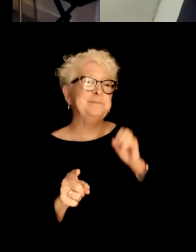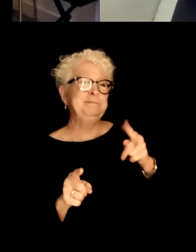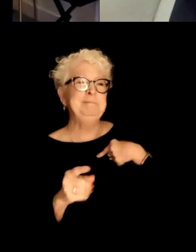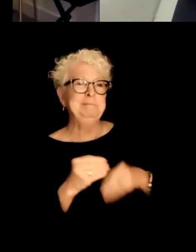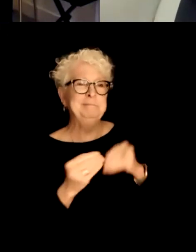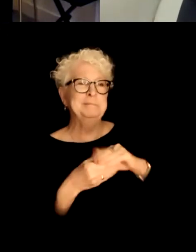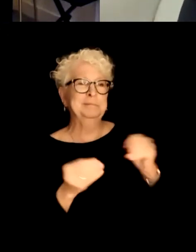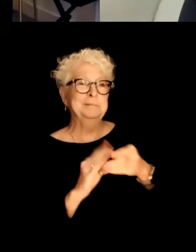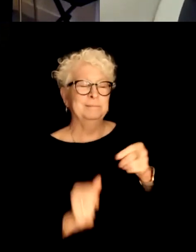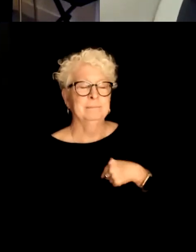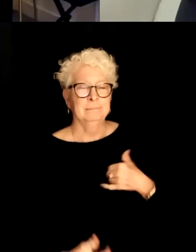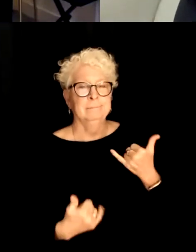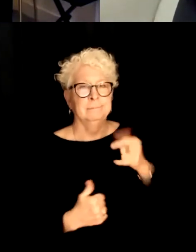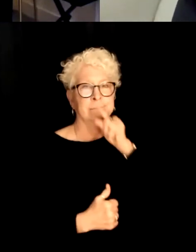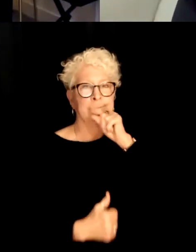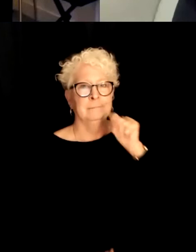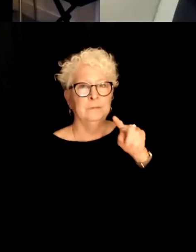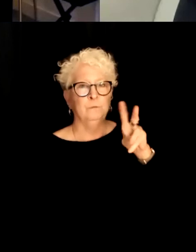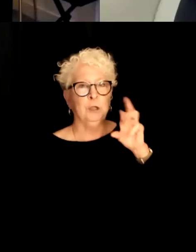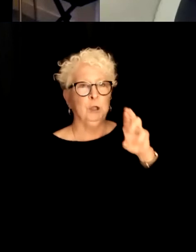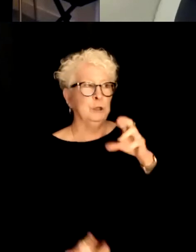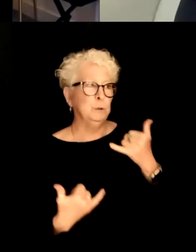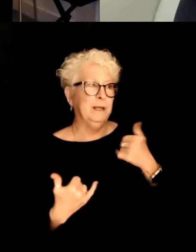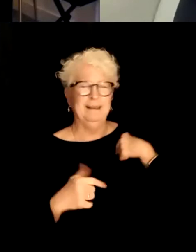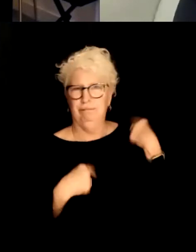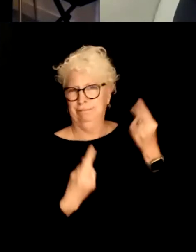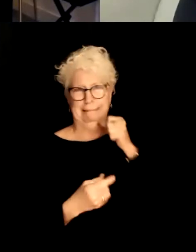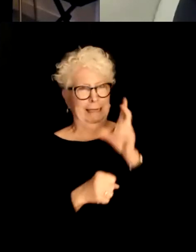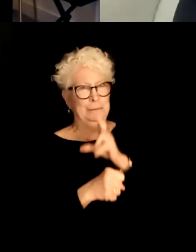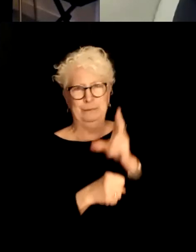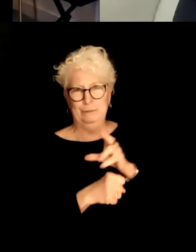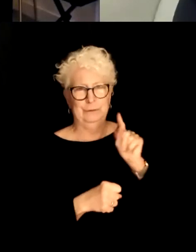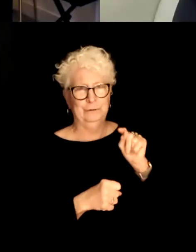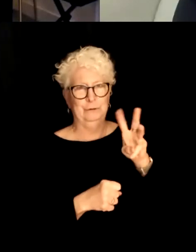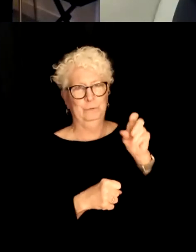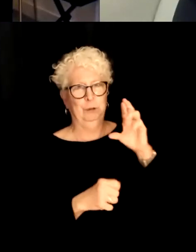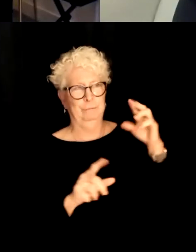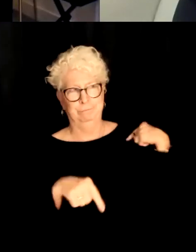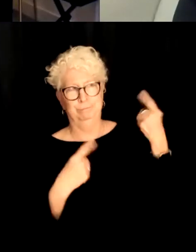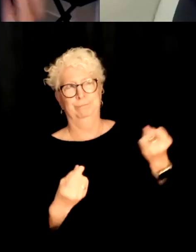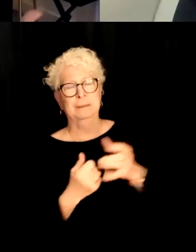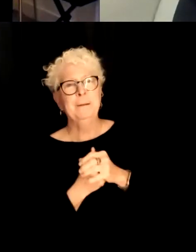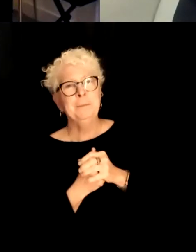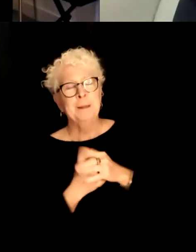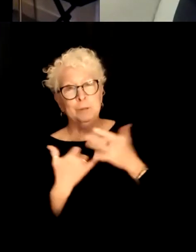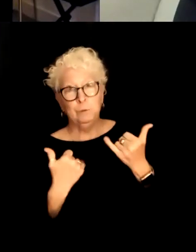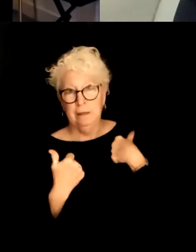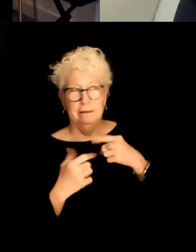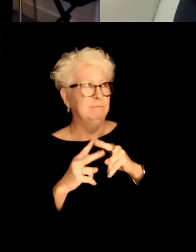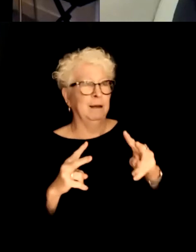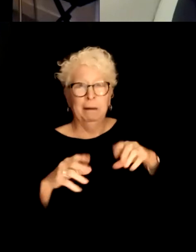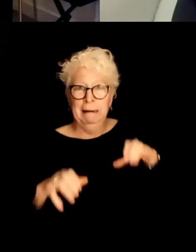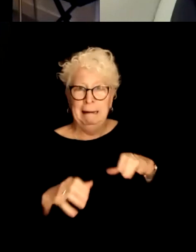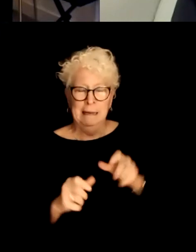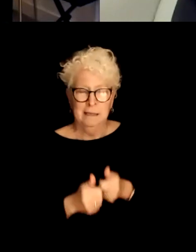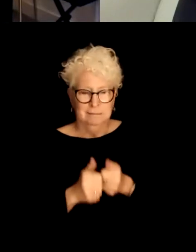been on Twitter to quite this extent in a long time. Maybe this is probably one of my most active days on Twitter, like